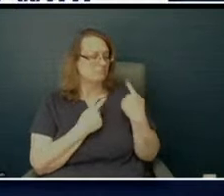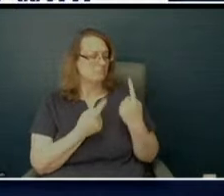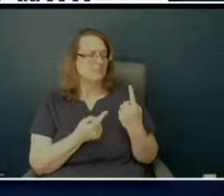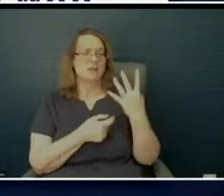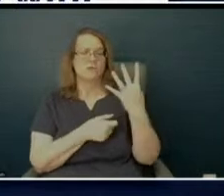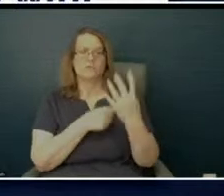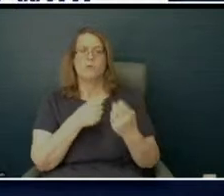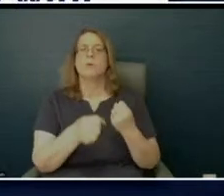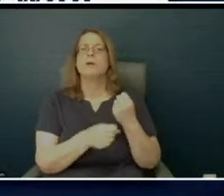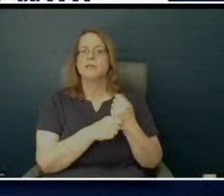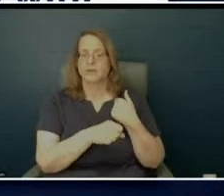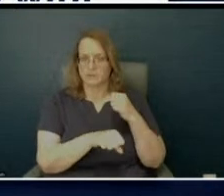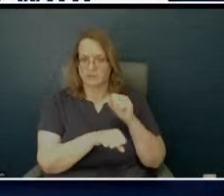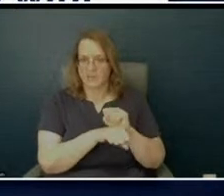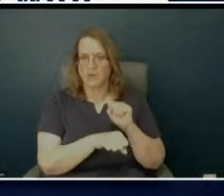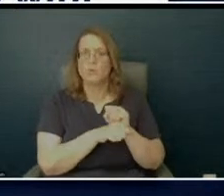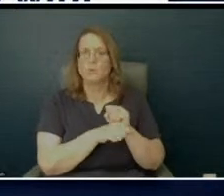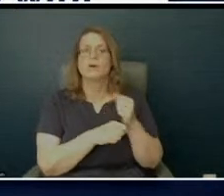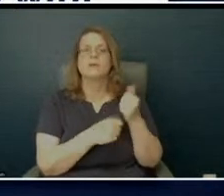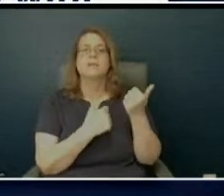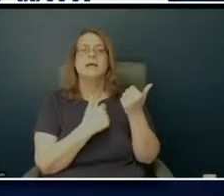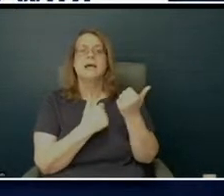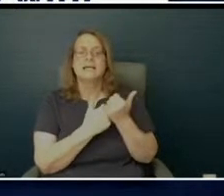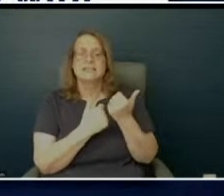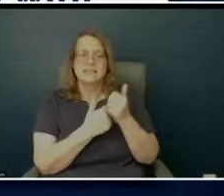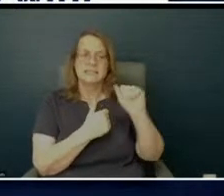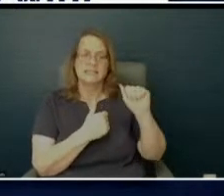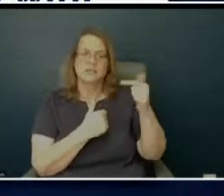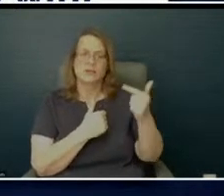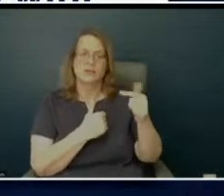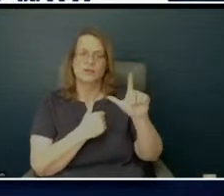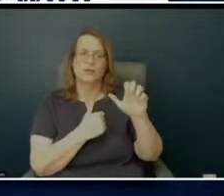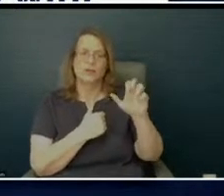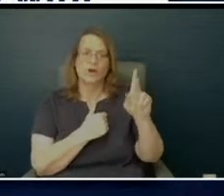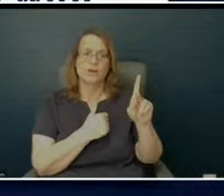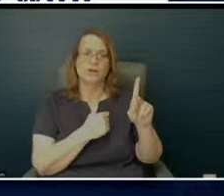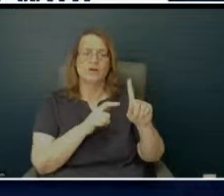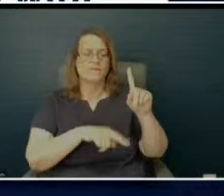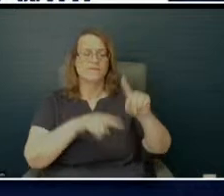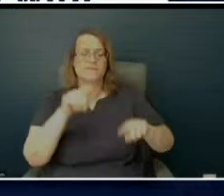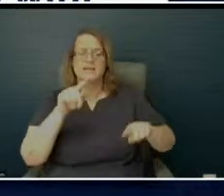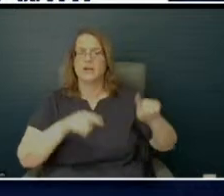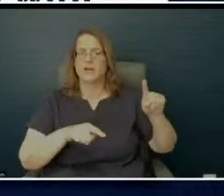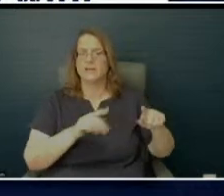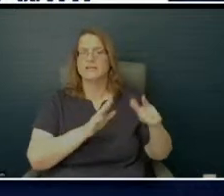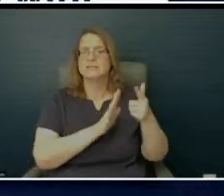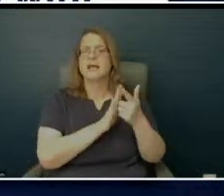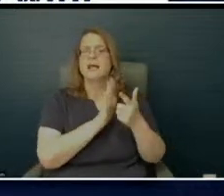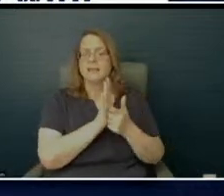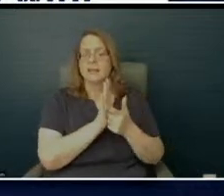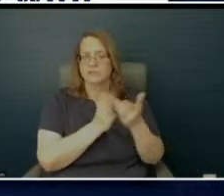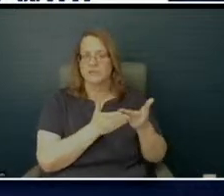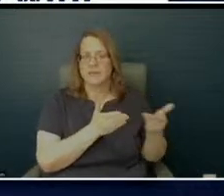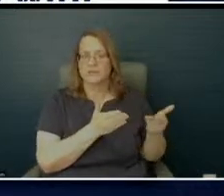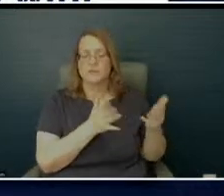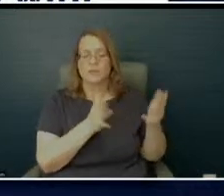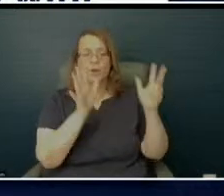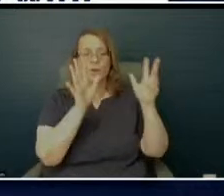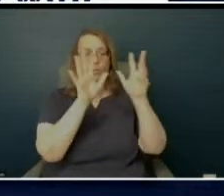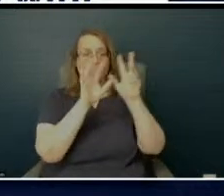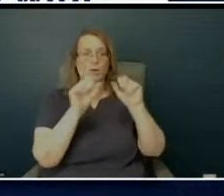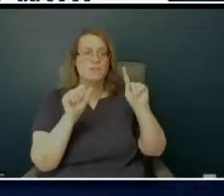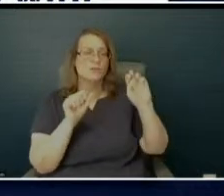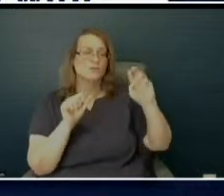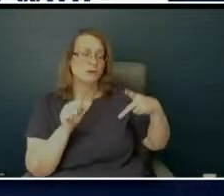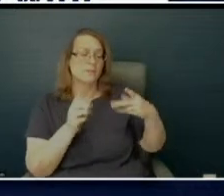worked with Assistant Attorney General Clark on various legislative matters. When President Trump asked if I would make an introduction,